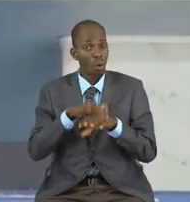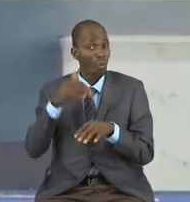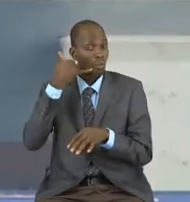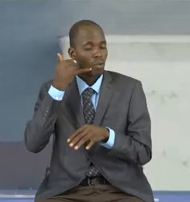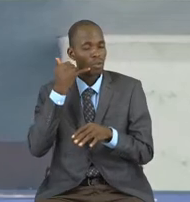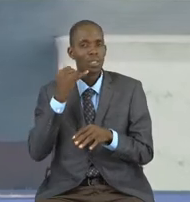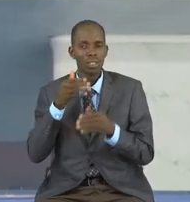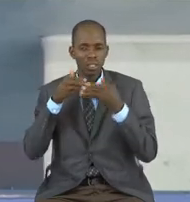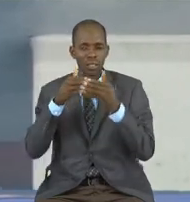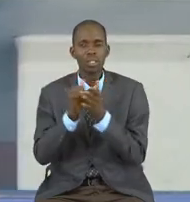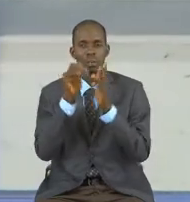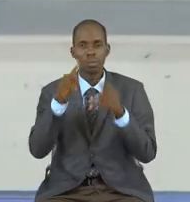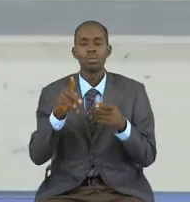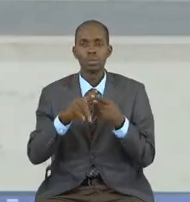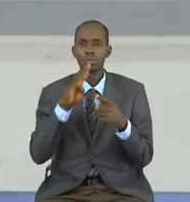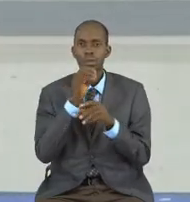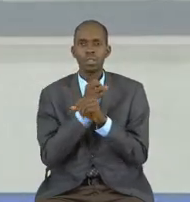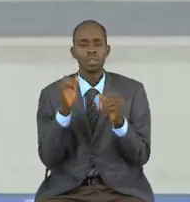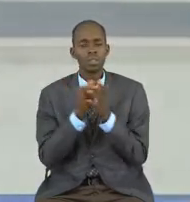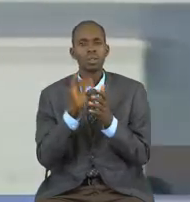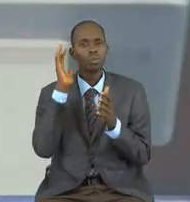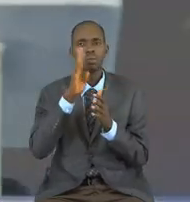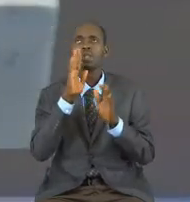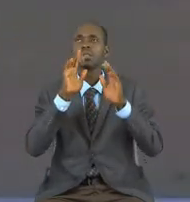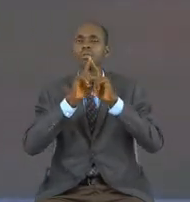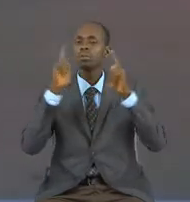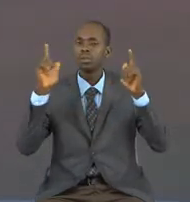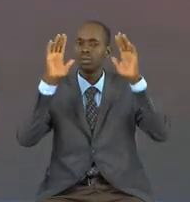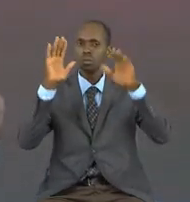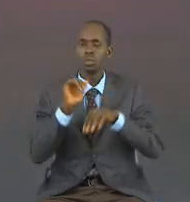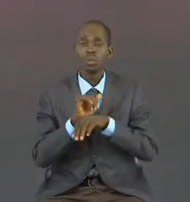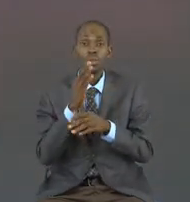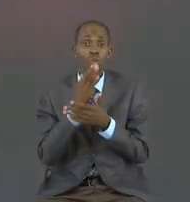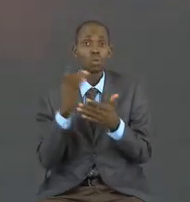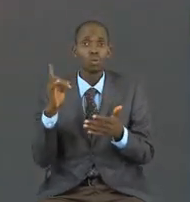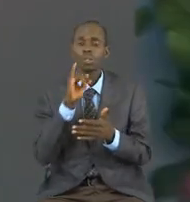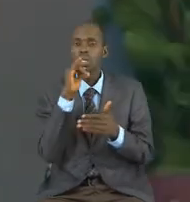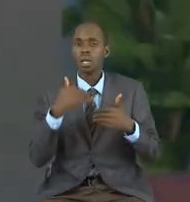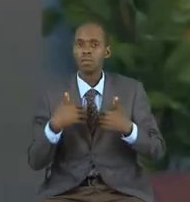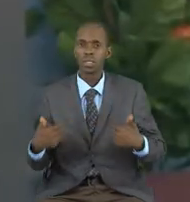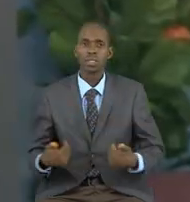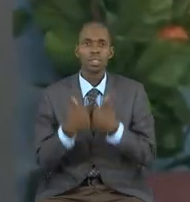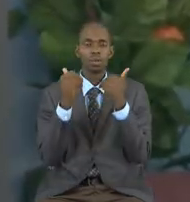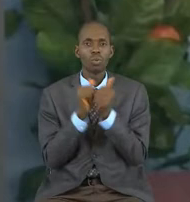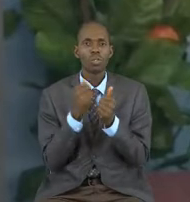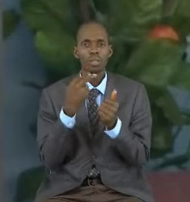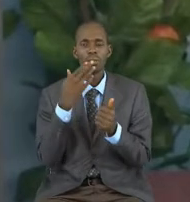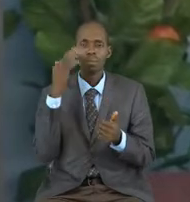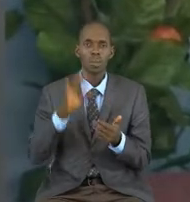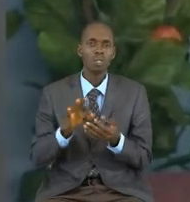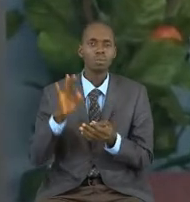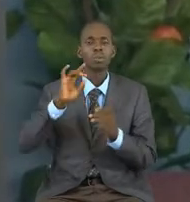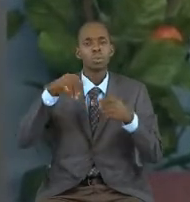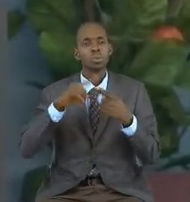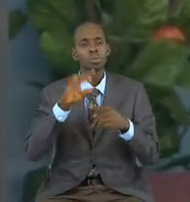That's a great miracle. Somebody is having a challenge with evil spirit. He's been going to church, coming to church, going to church, coming